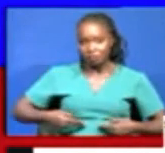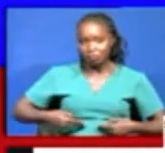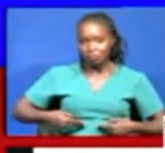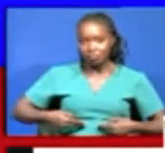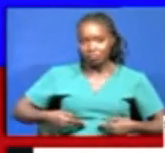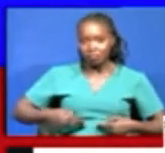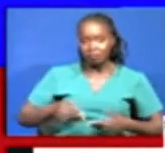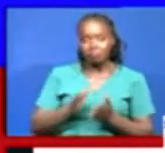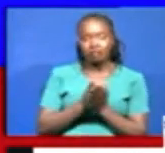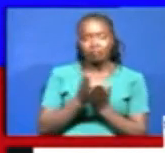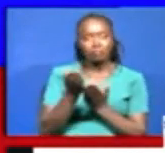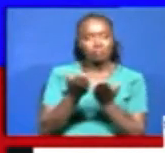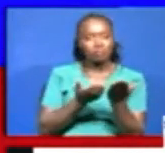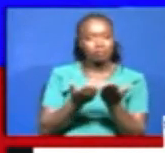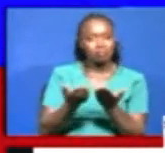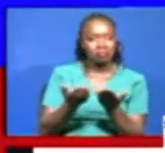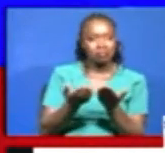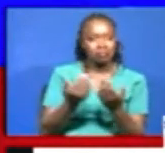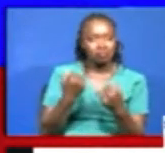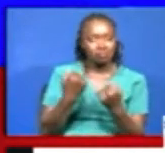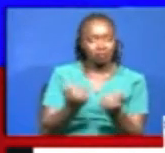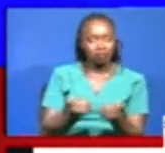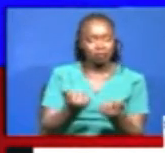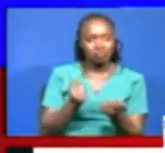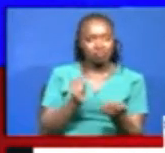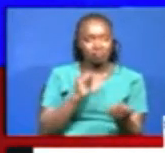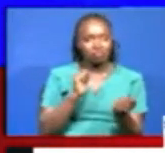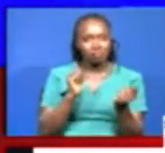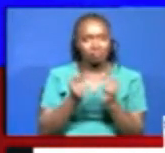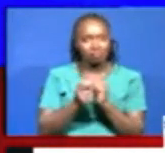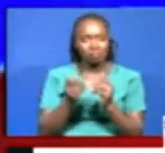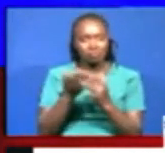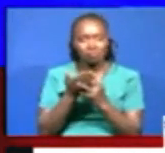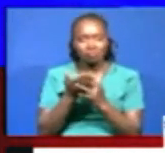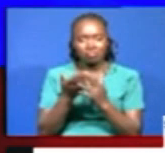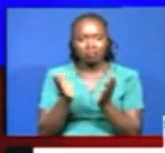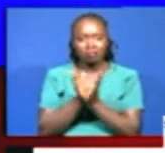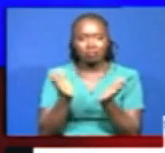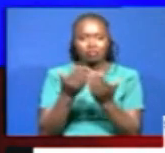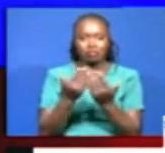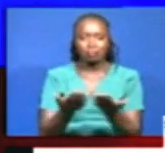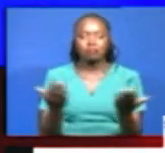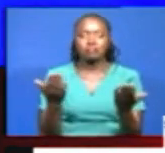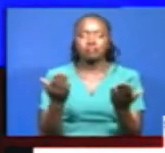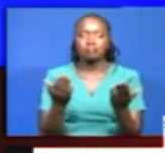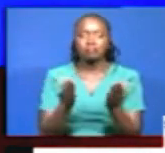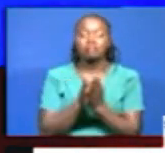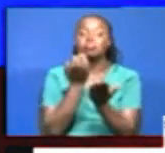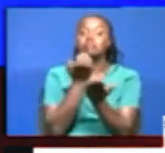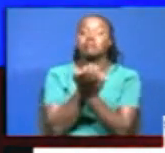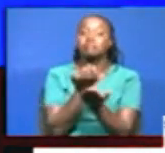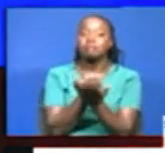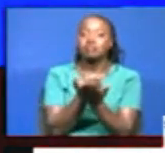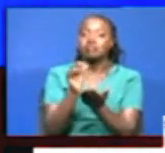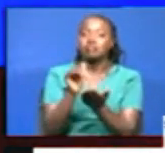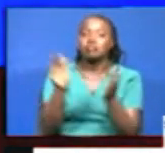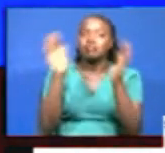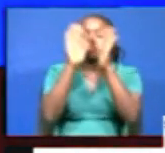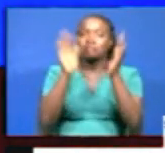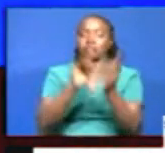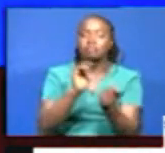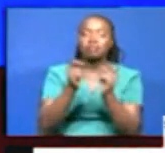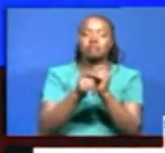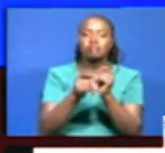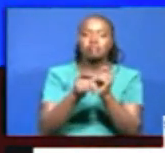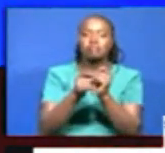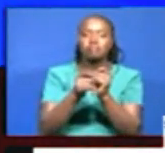trade-offs we are forced to make between indispensable public goods is evident that climate change is